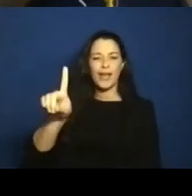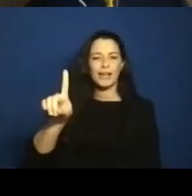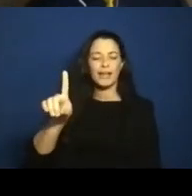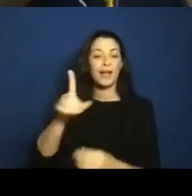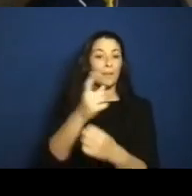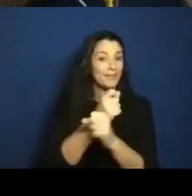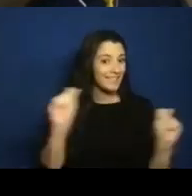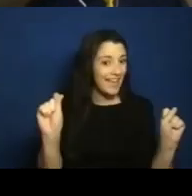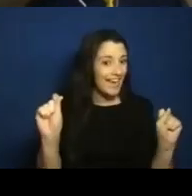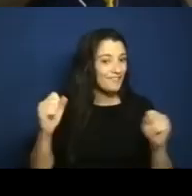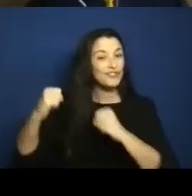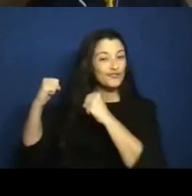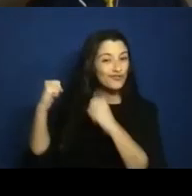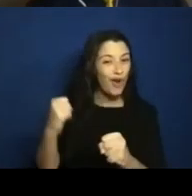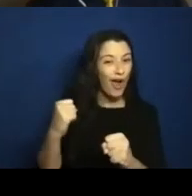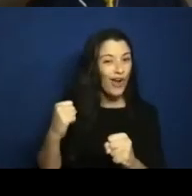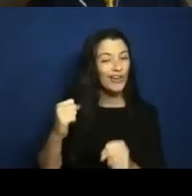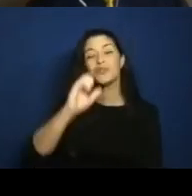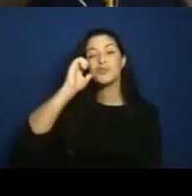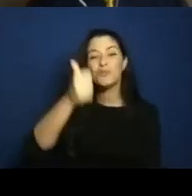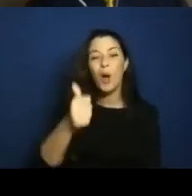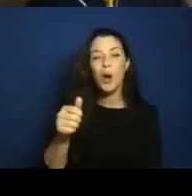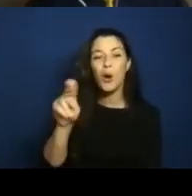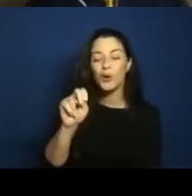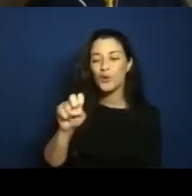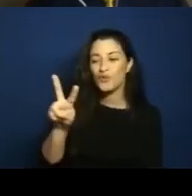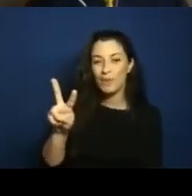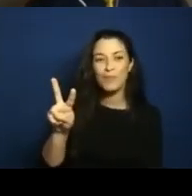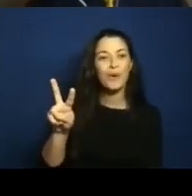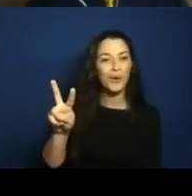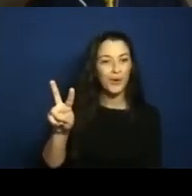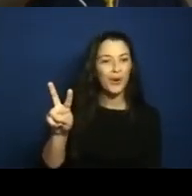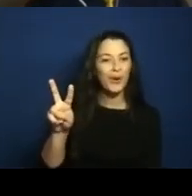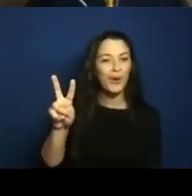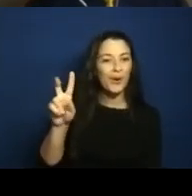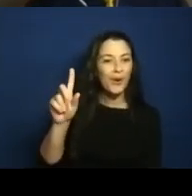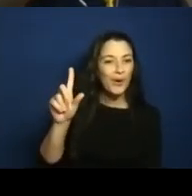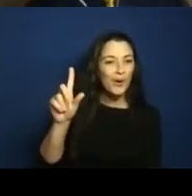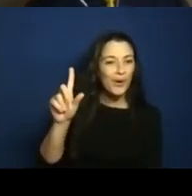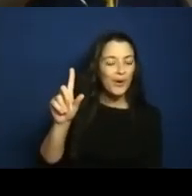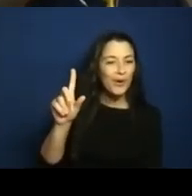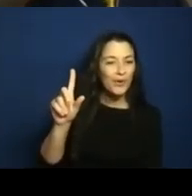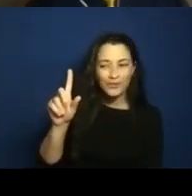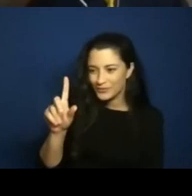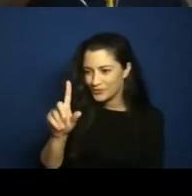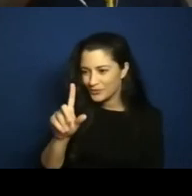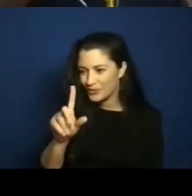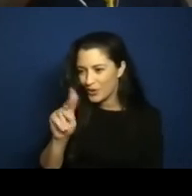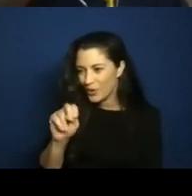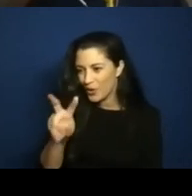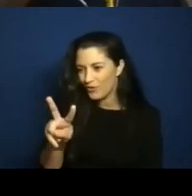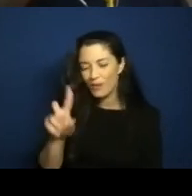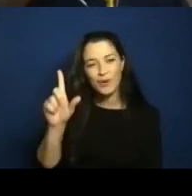tomorrow, November 20th, come Riverwalk at the Straz Center for the Performing Arts and